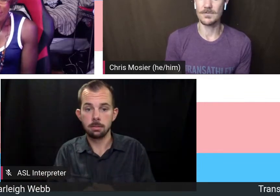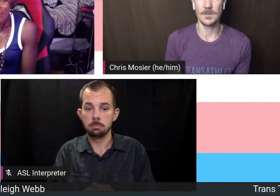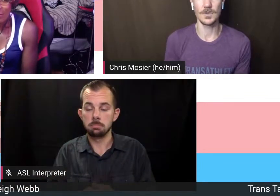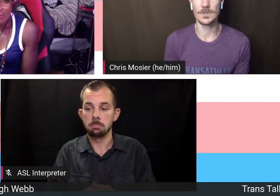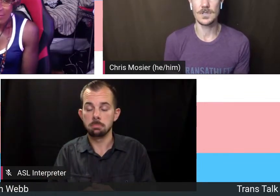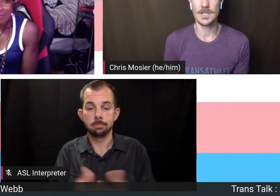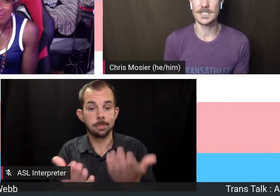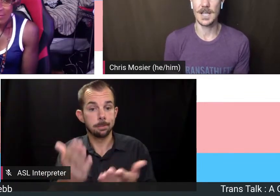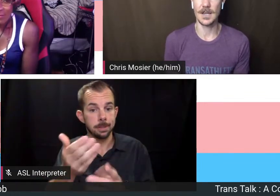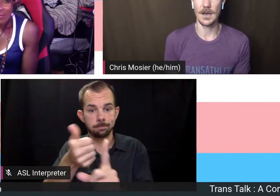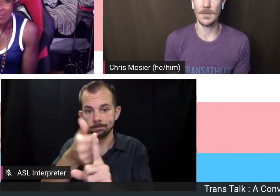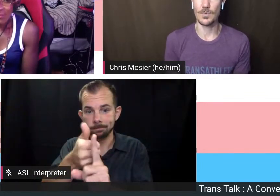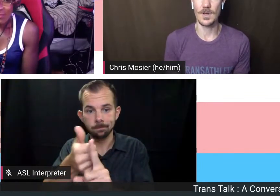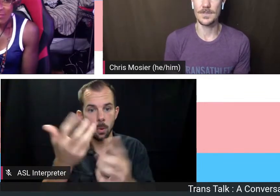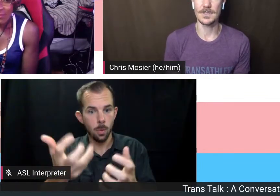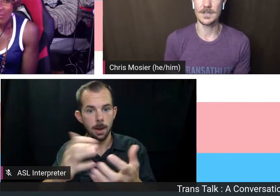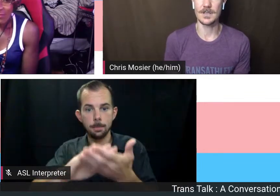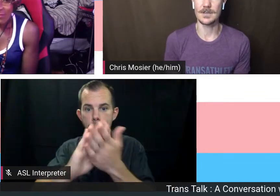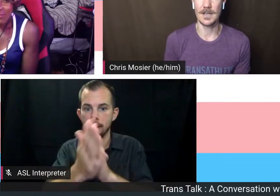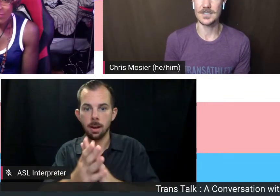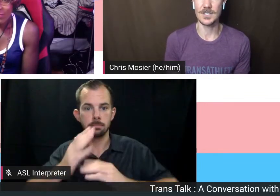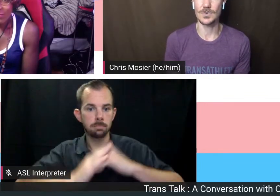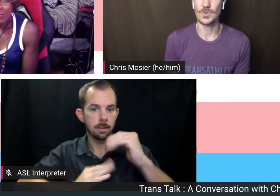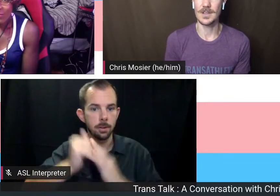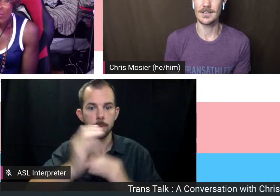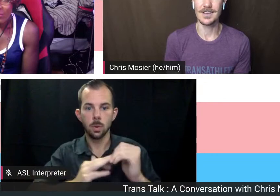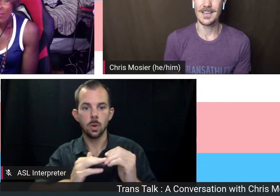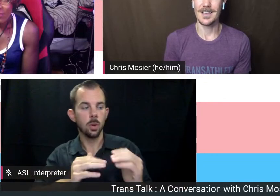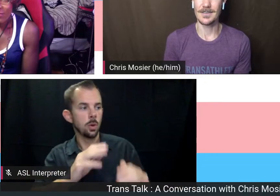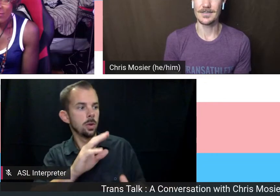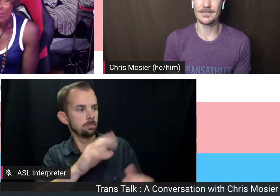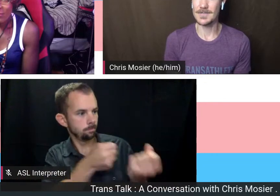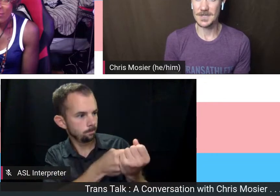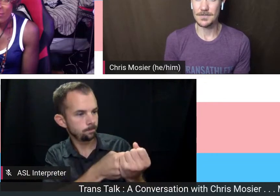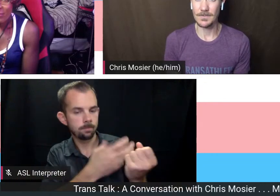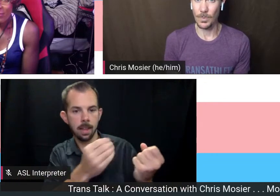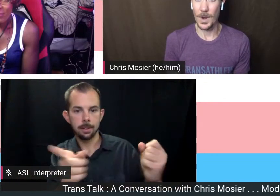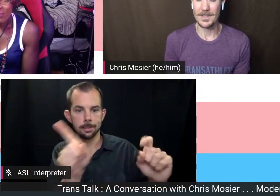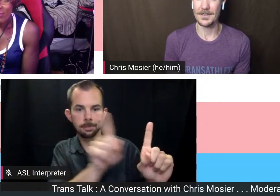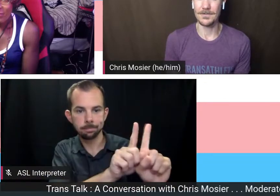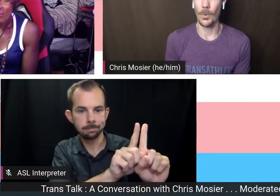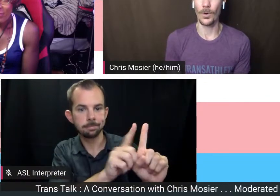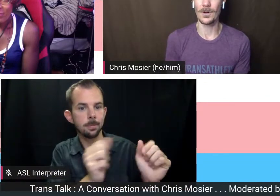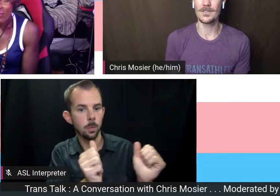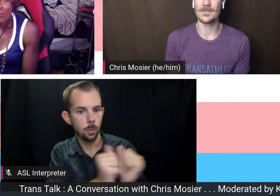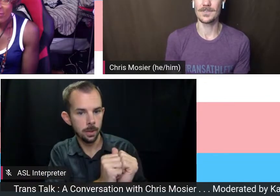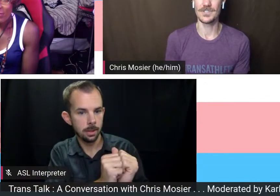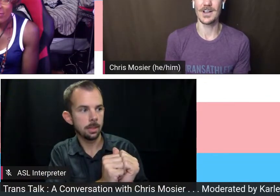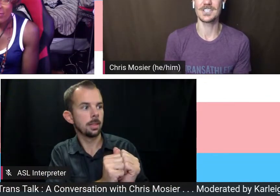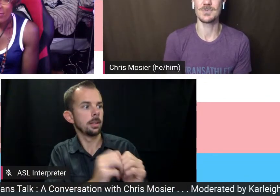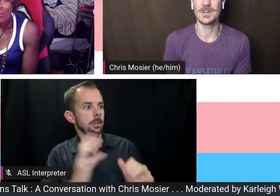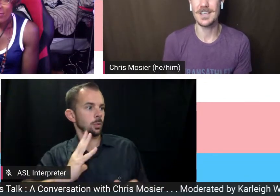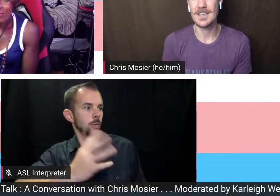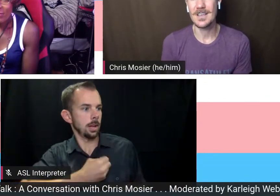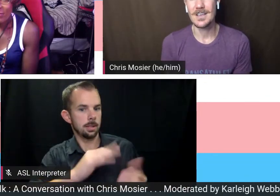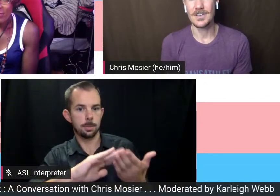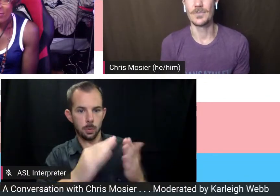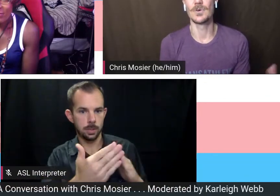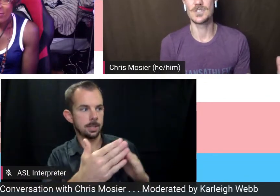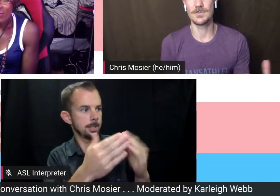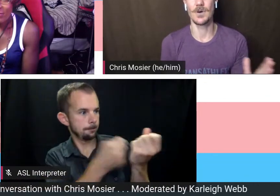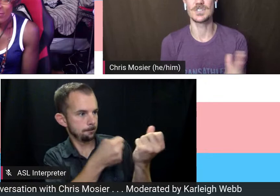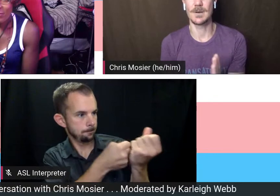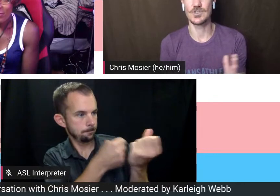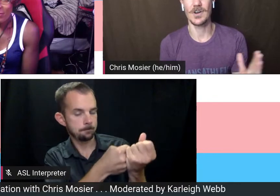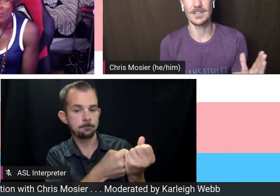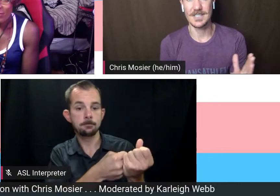more comfortable in standing up with and next to and with and for the trans community,